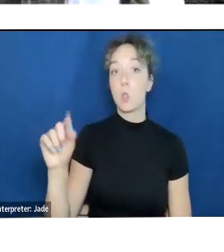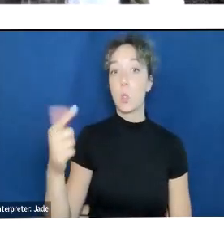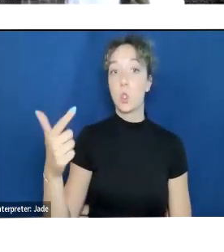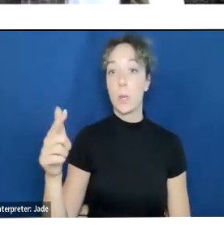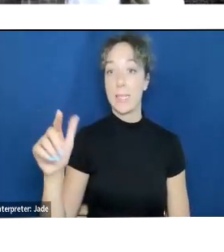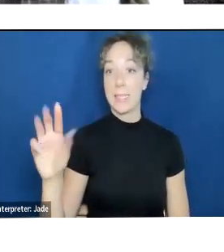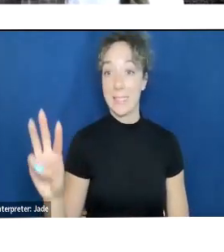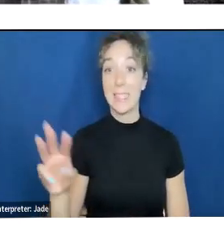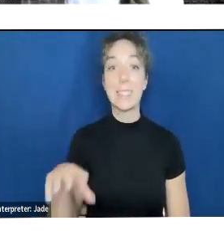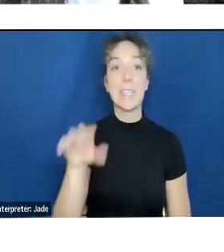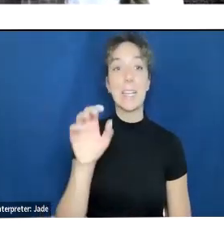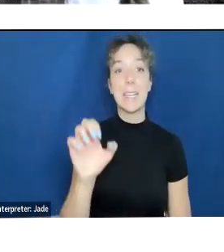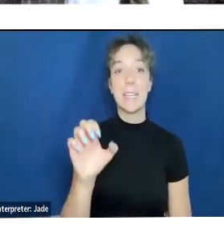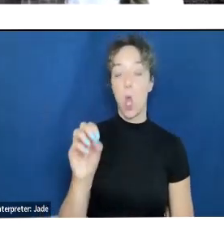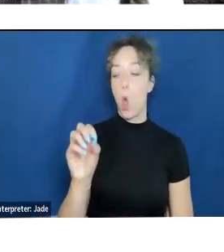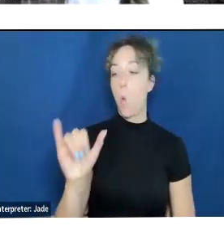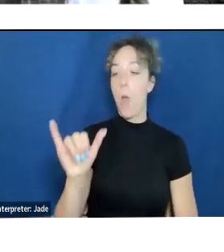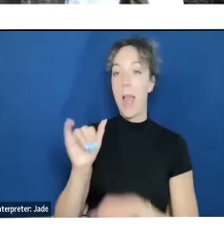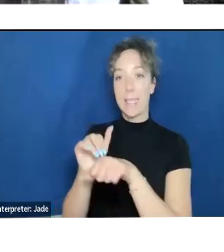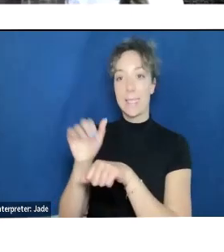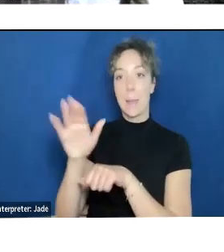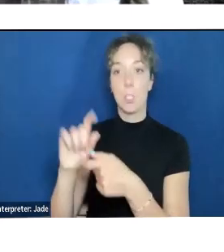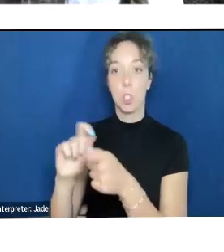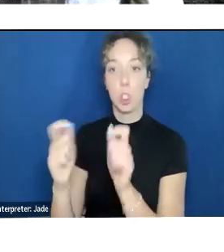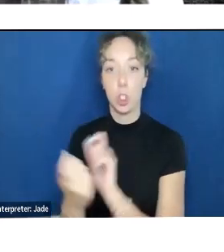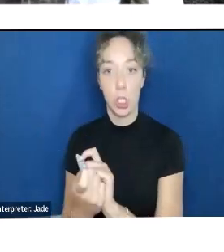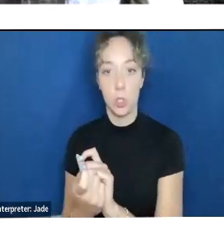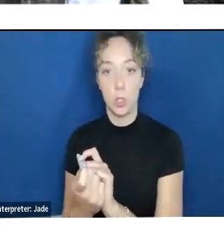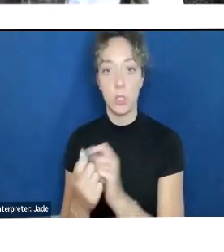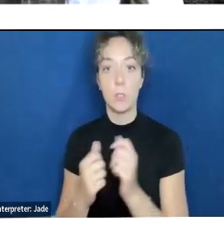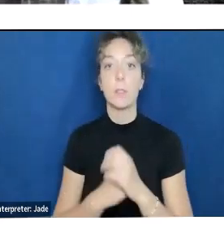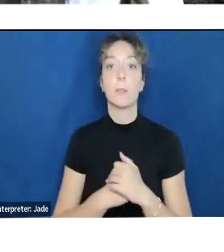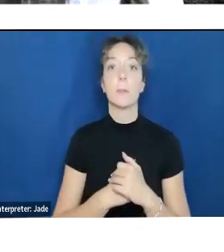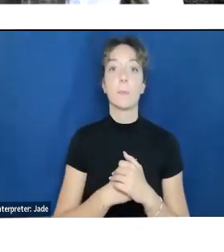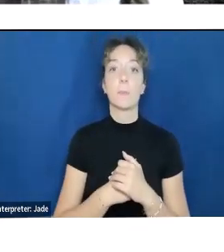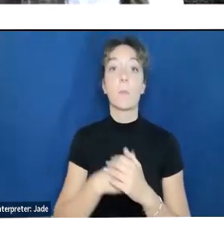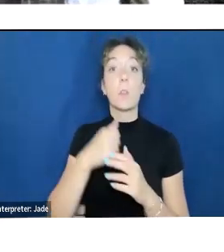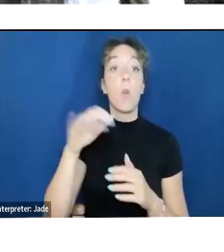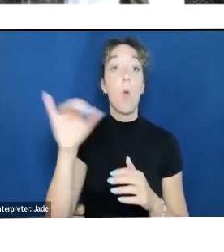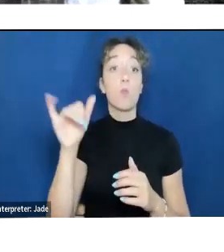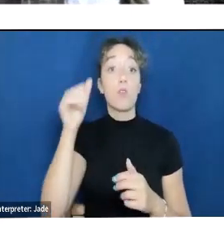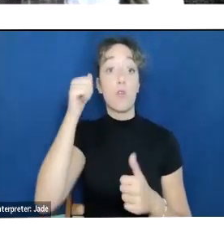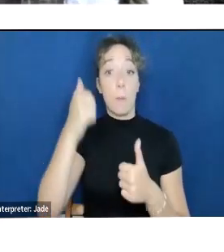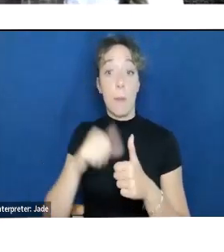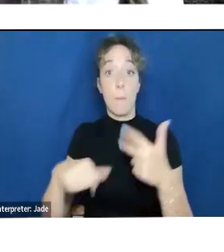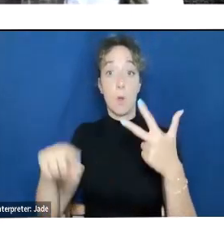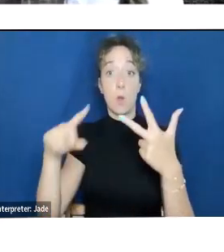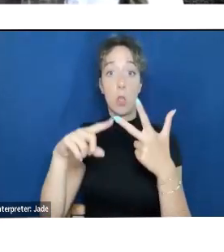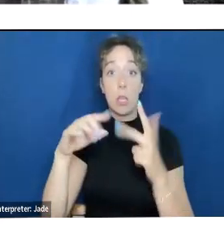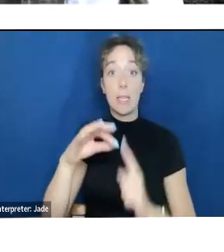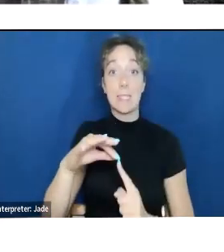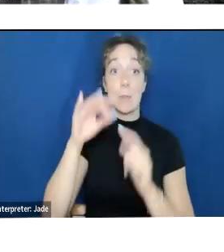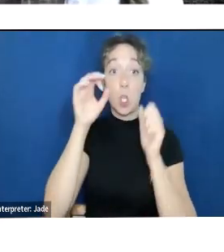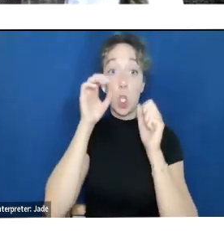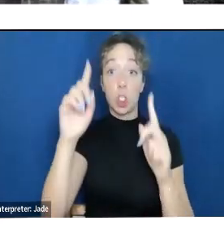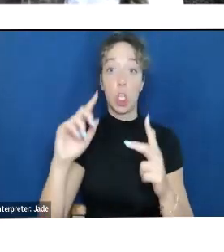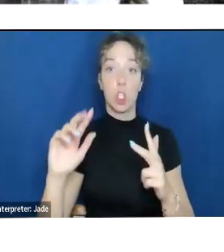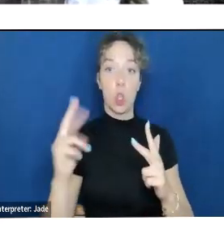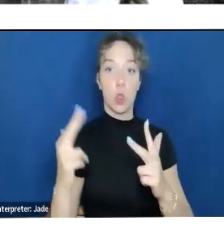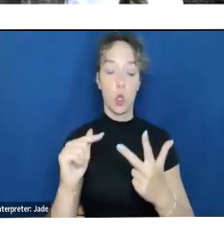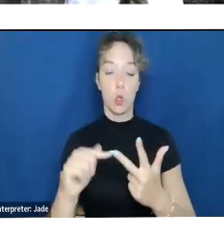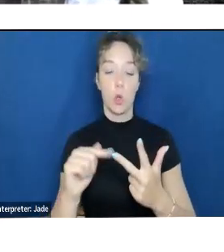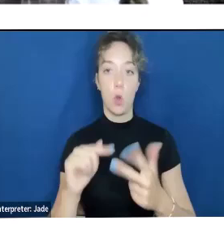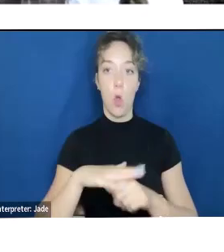Please note that special education updates are third on the agenda. We've purposely placed them as